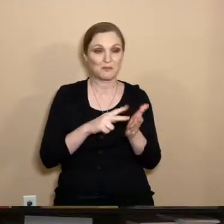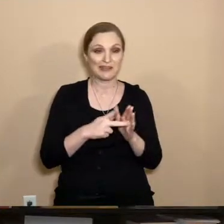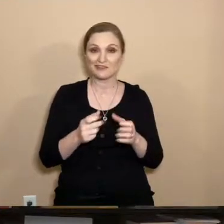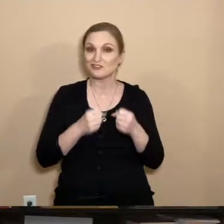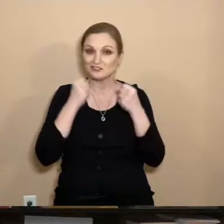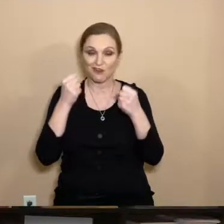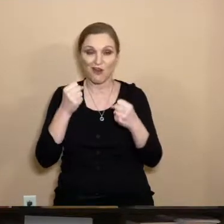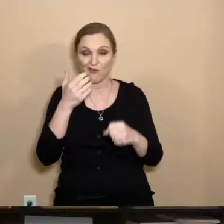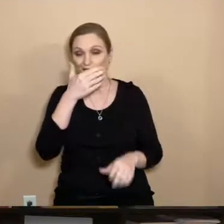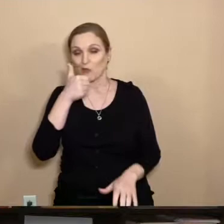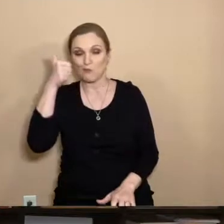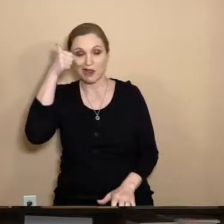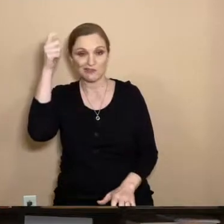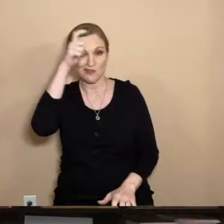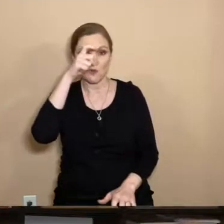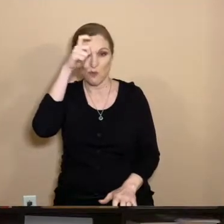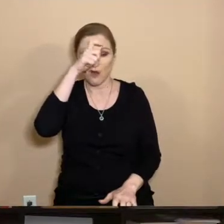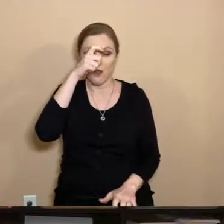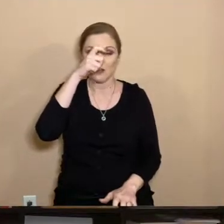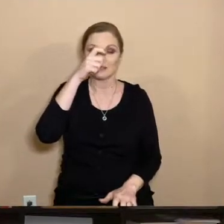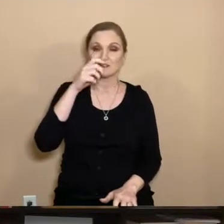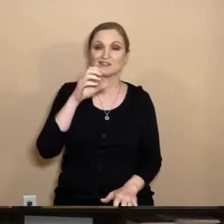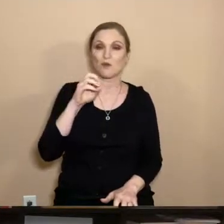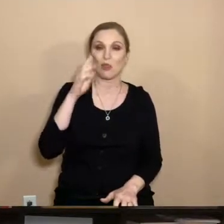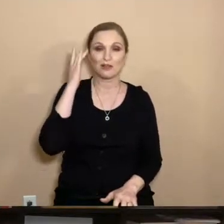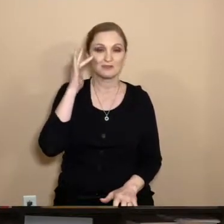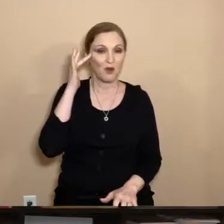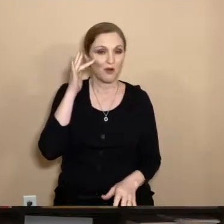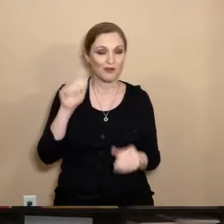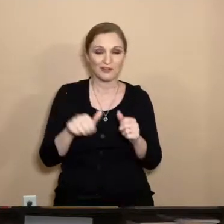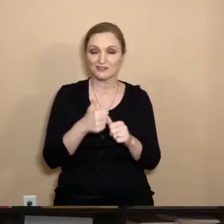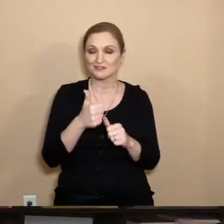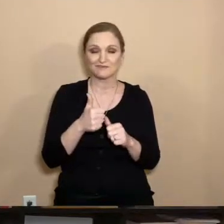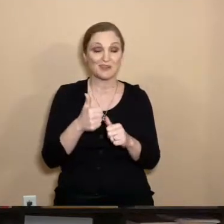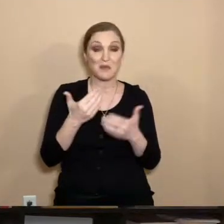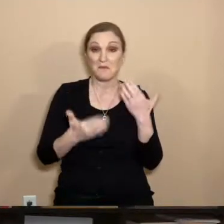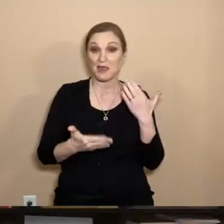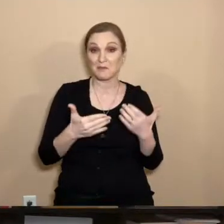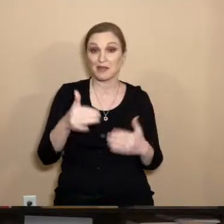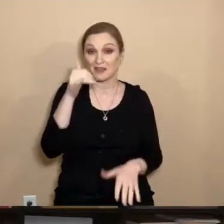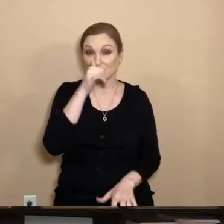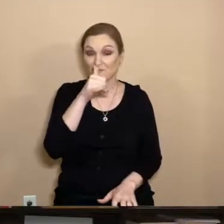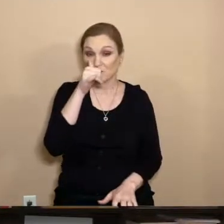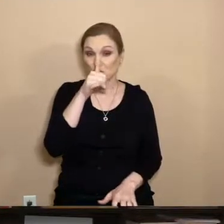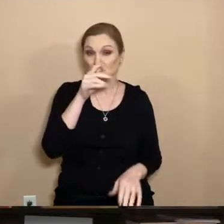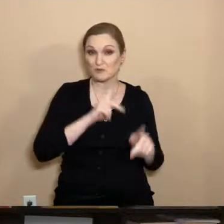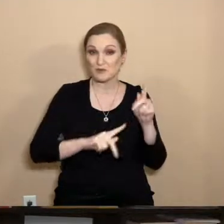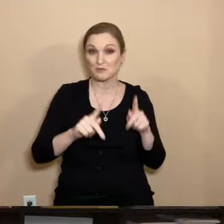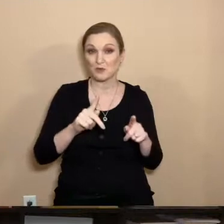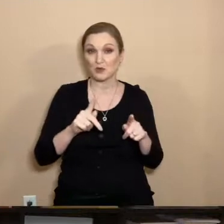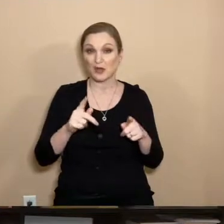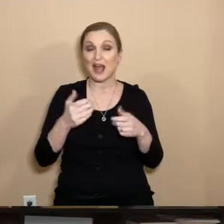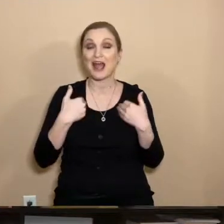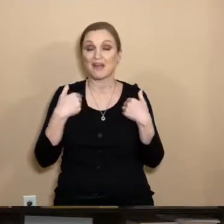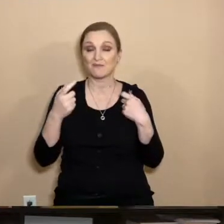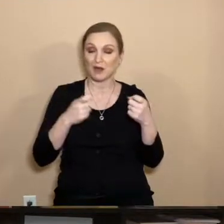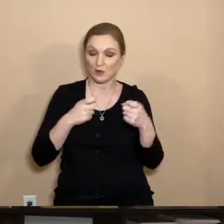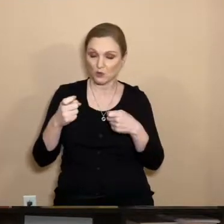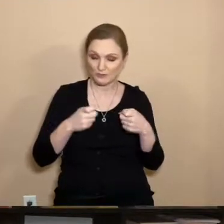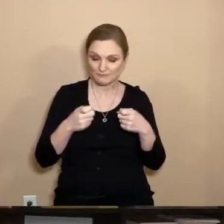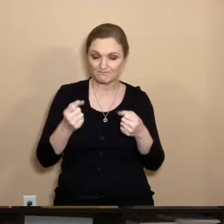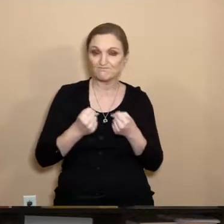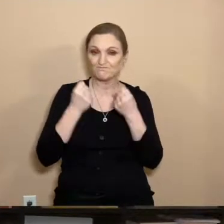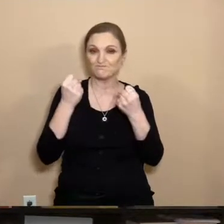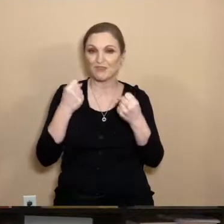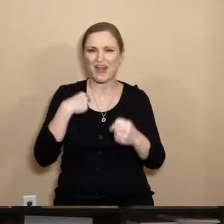strongest, they're the best, they're the wisest, they're the smartest. It could be that those who are foolish rise to positions of power. And I think this